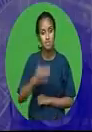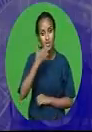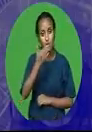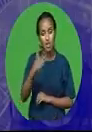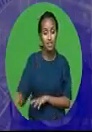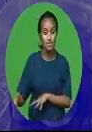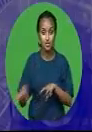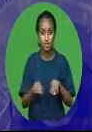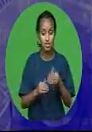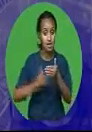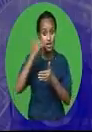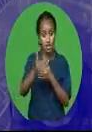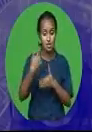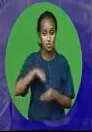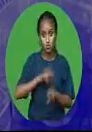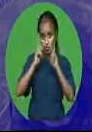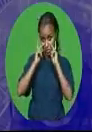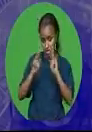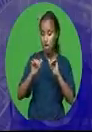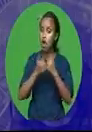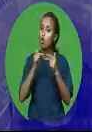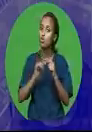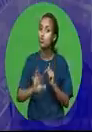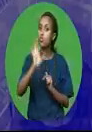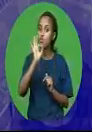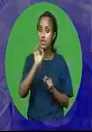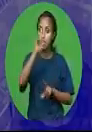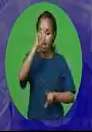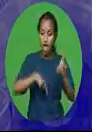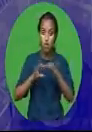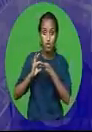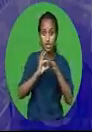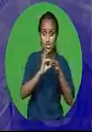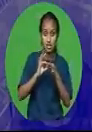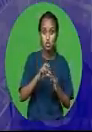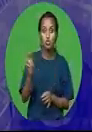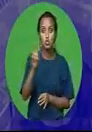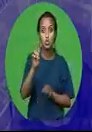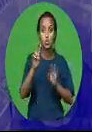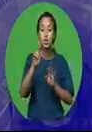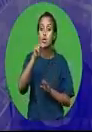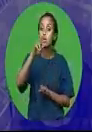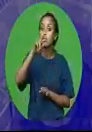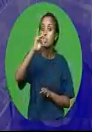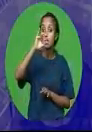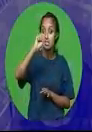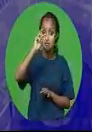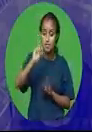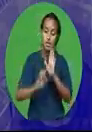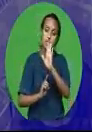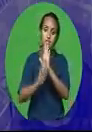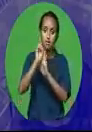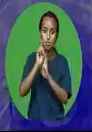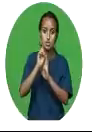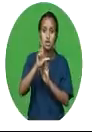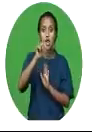Well, students, next we will see how to find the line of intersection of two prisms and develop the